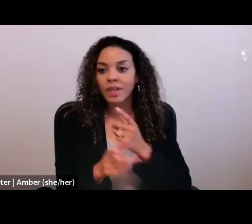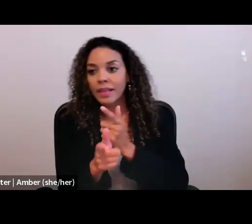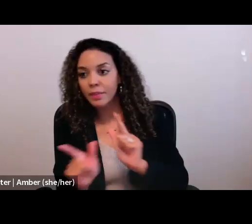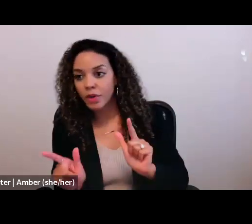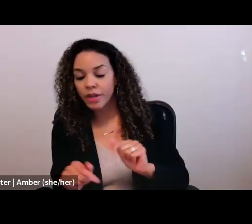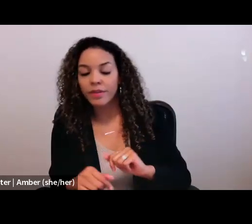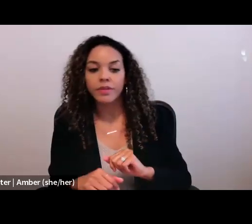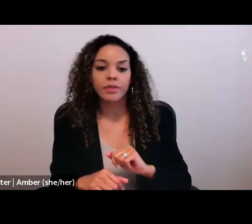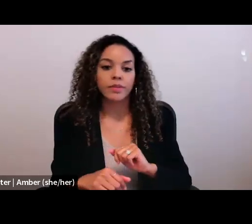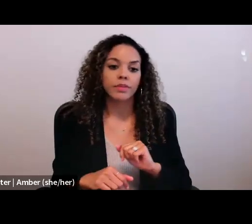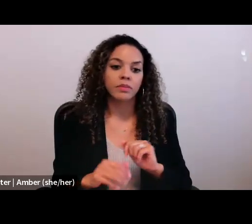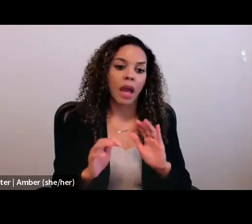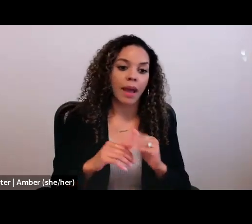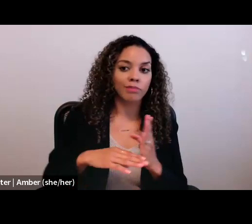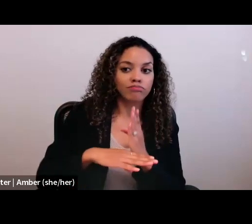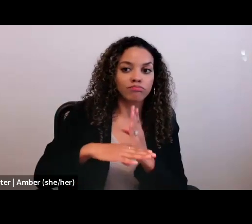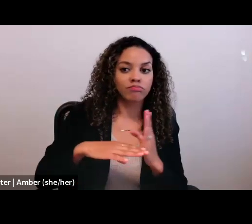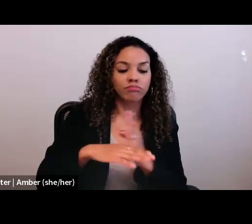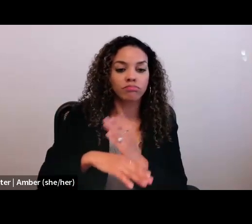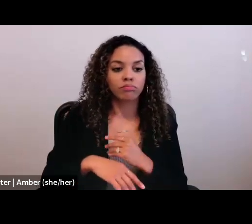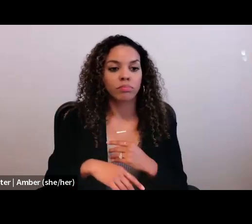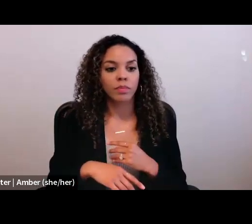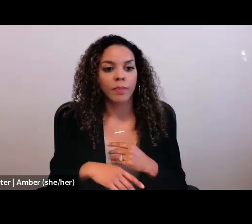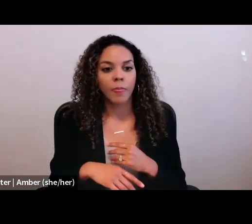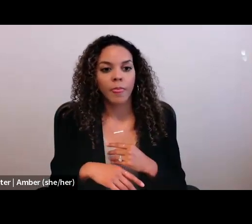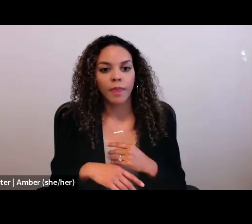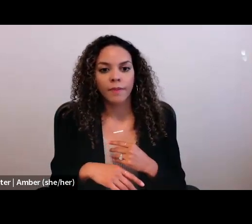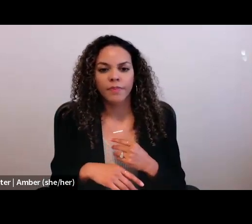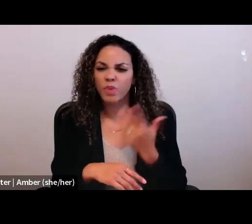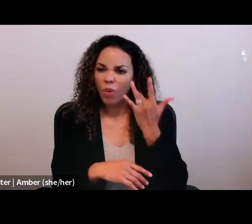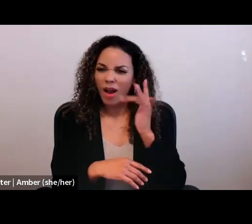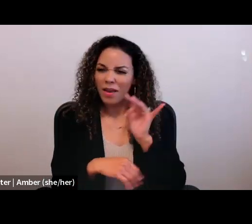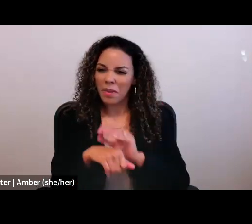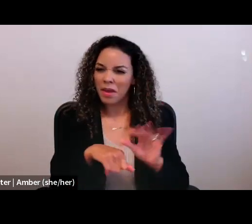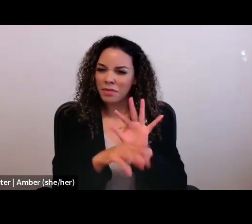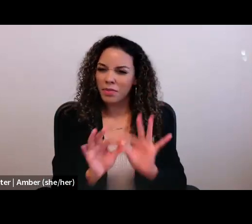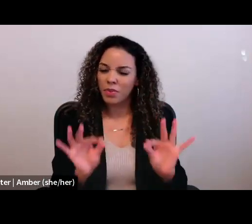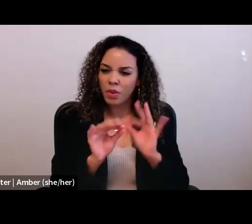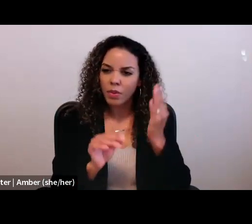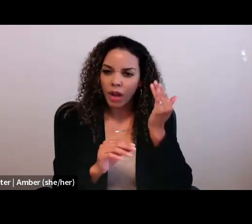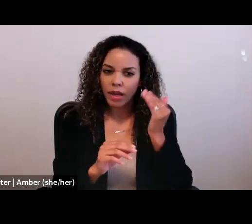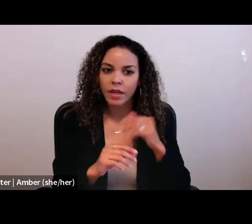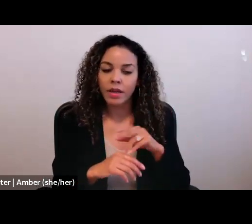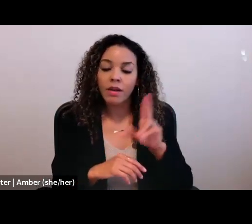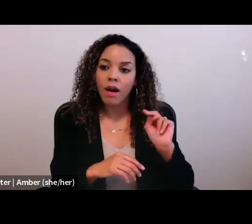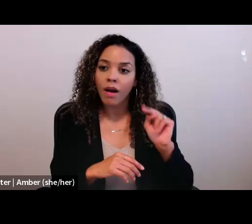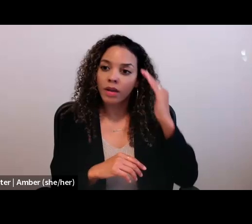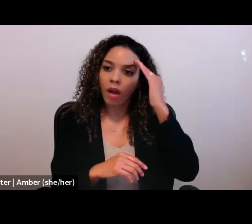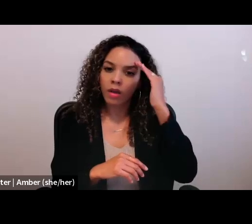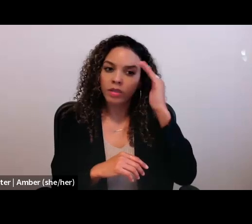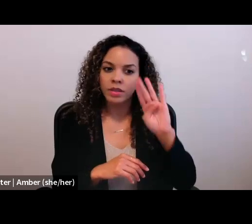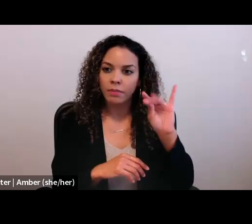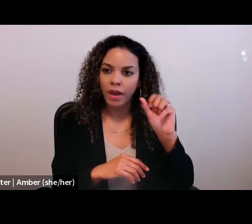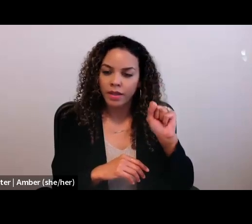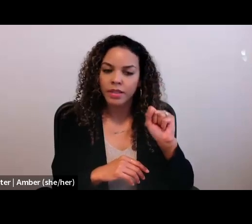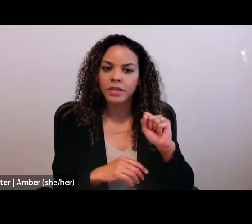how moderate you are, and very liberal and very conservative. Why is that important? Well, the unconscious bias tells you, and